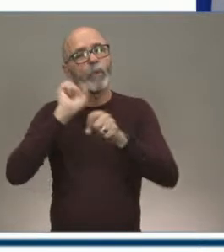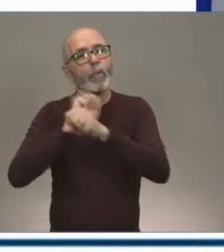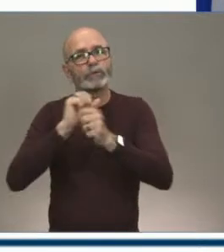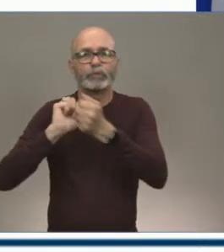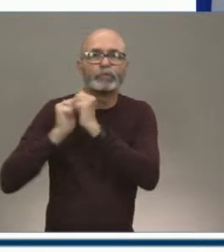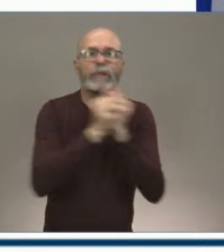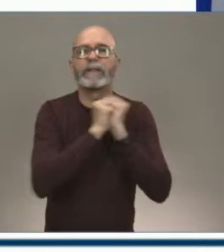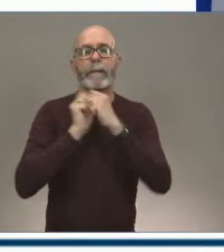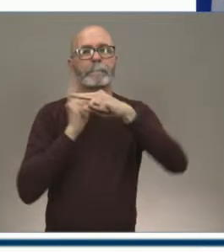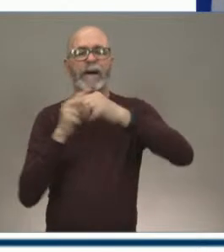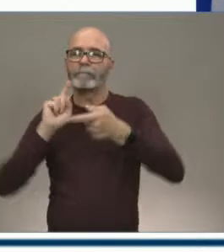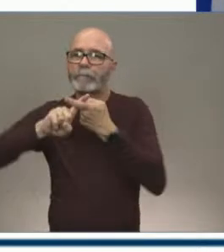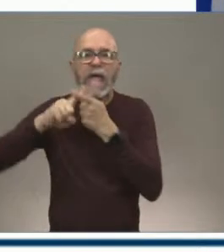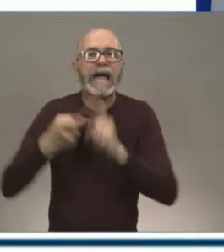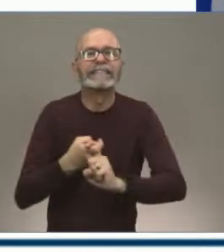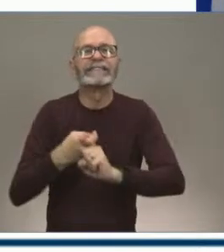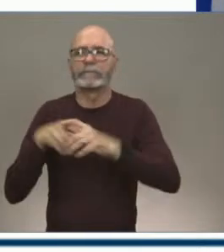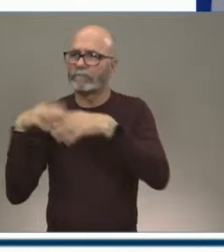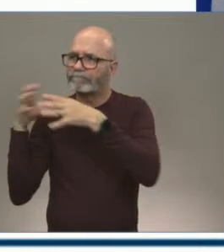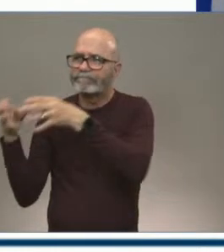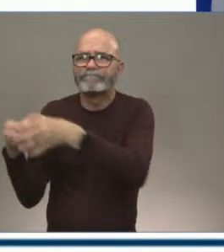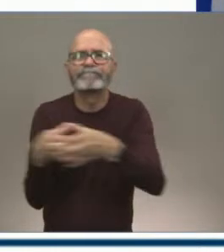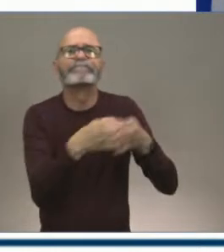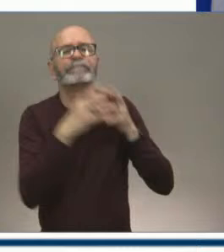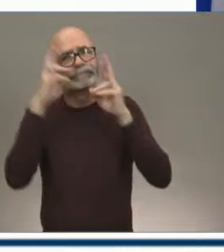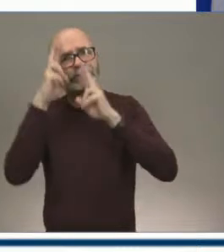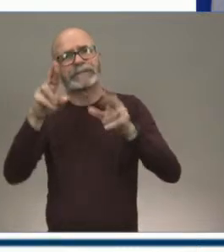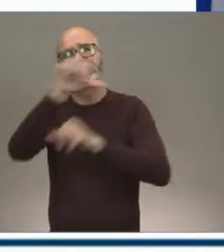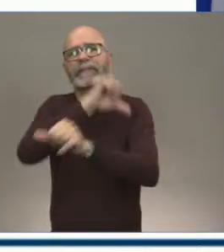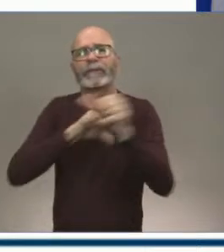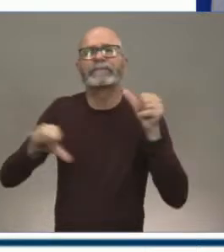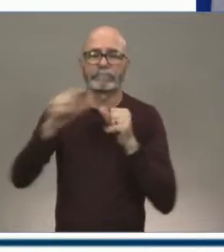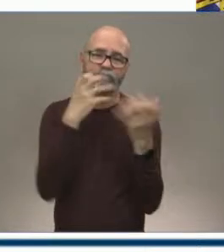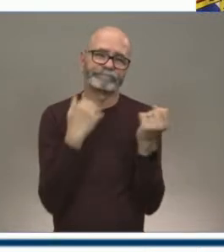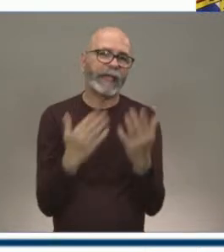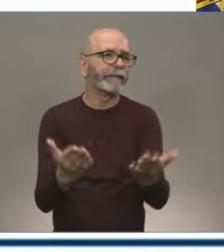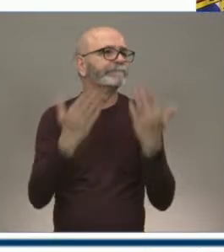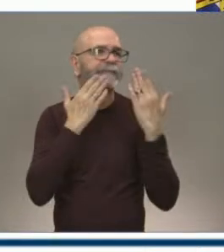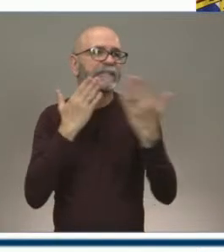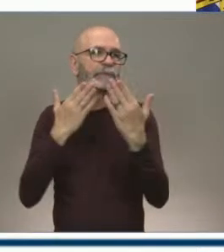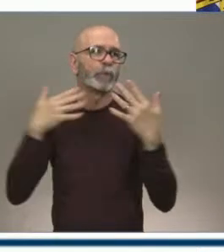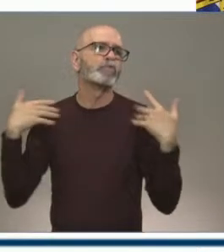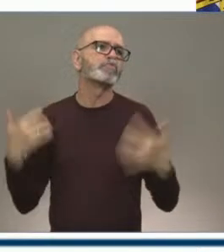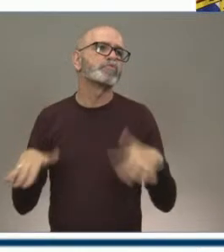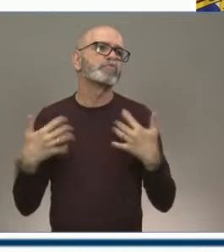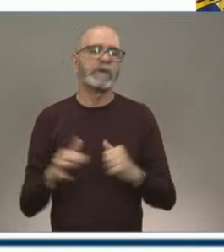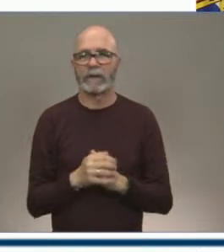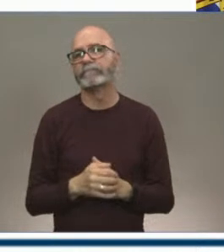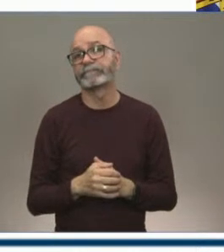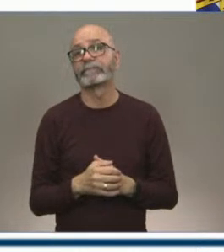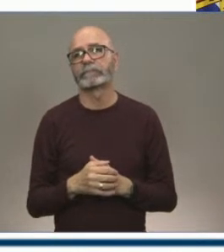together. So I'm really full of gratitude. Next question will go to Alicia Draus with Global.